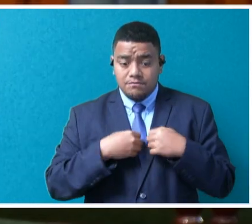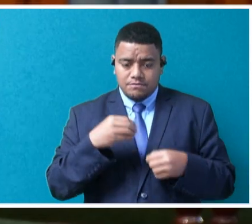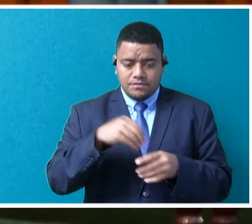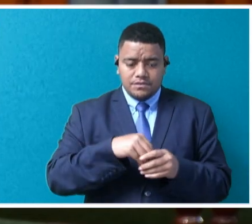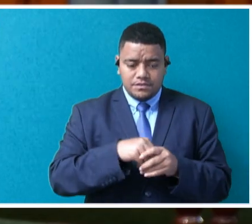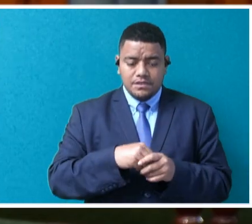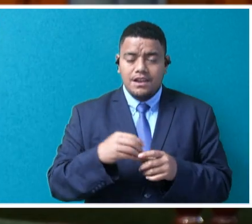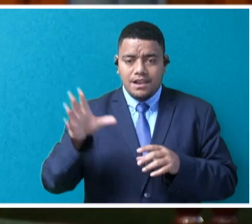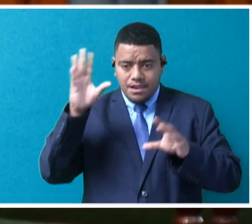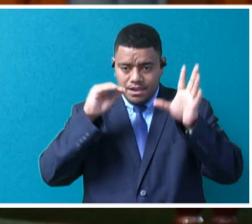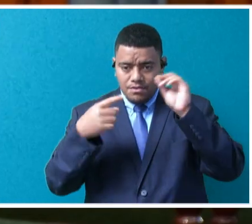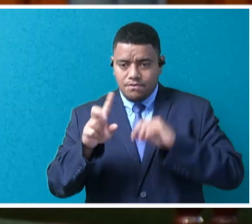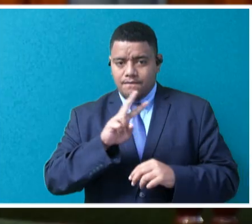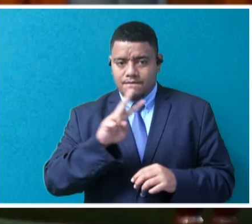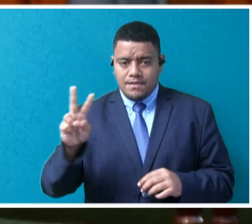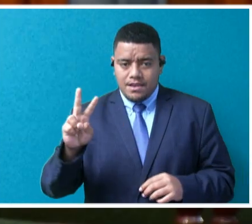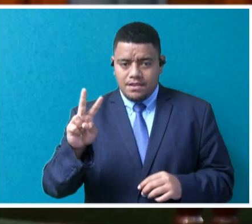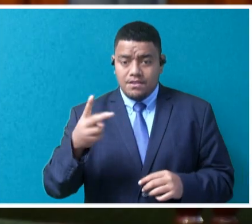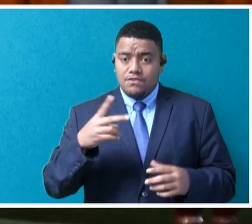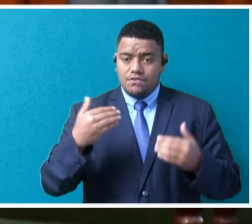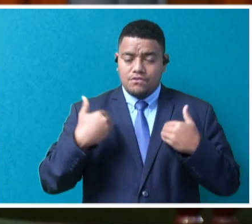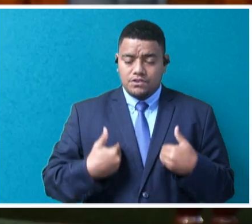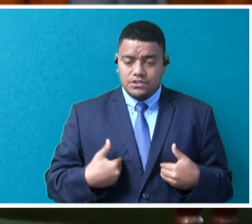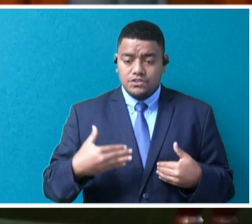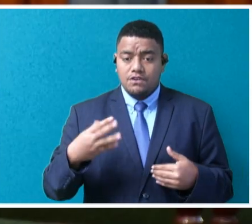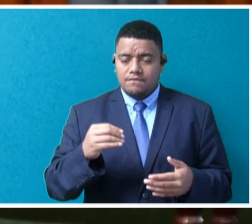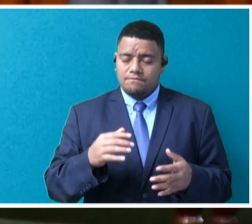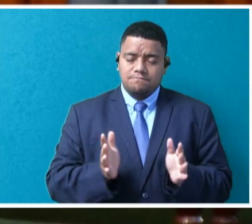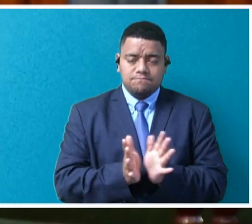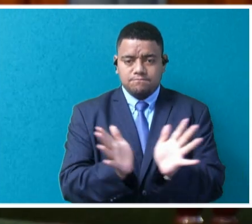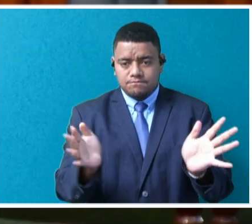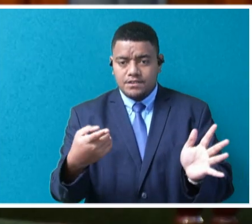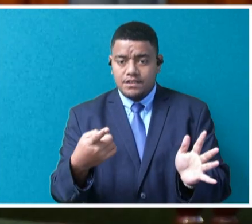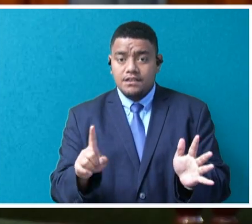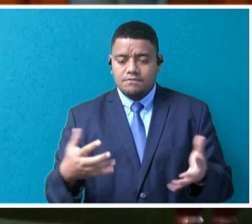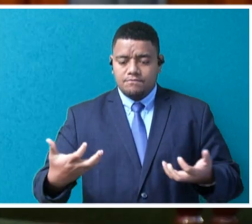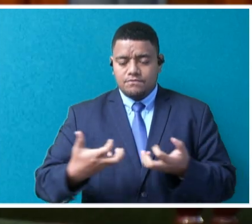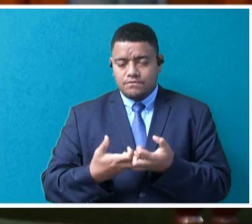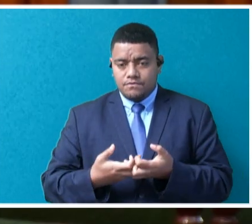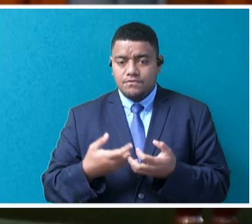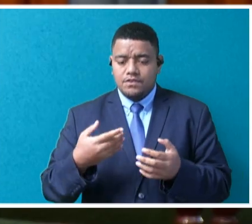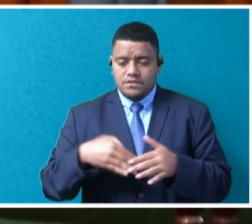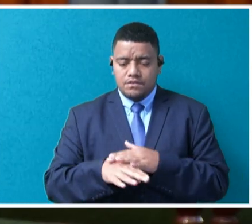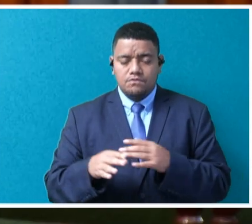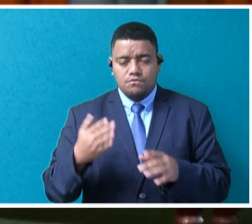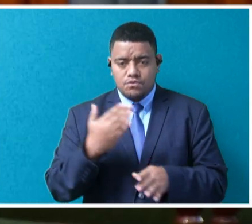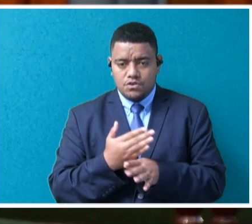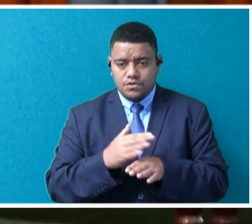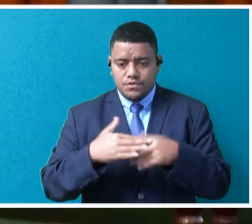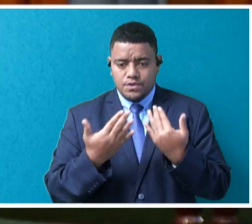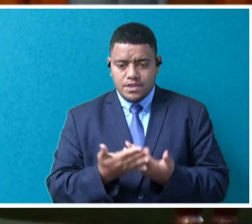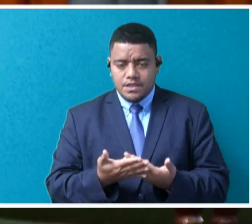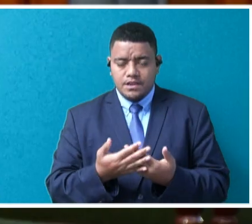children, learn to value the richness of diversity and to collaborate in bullying and